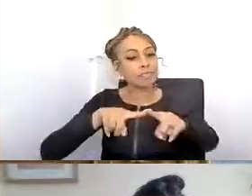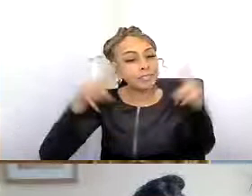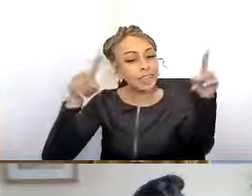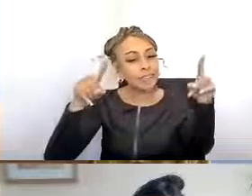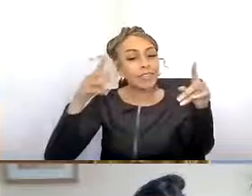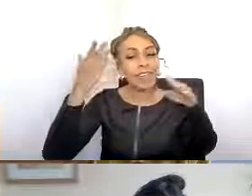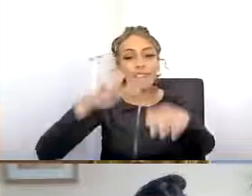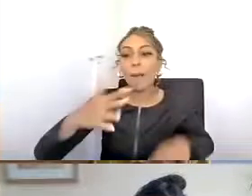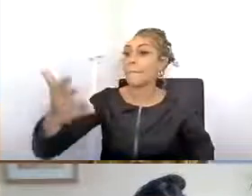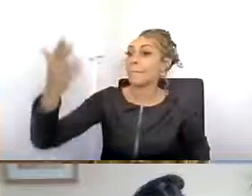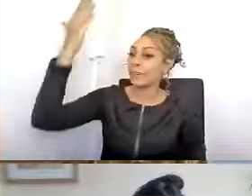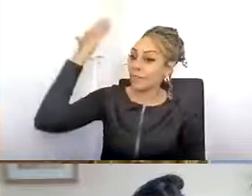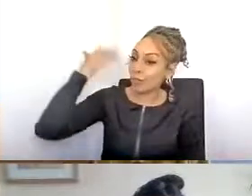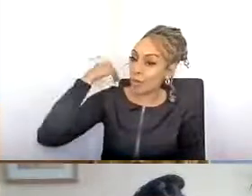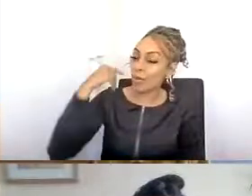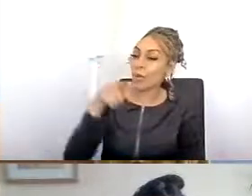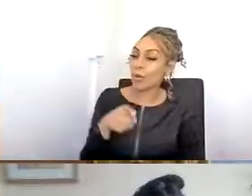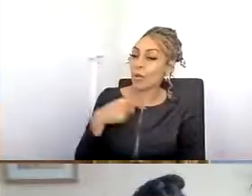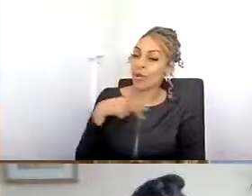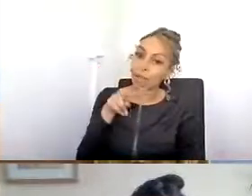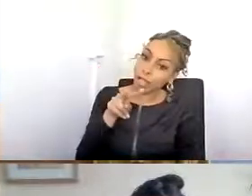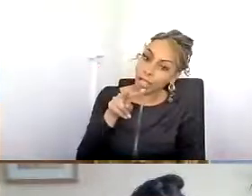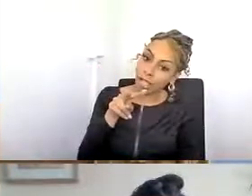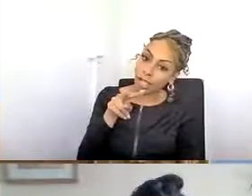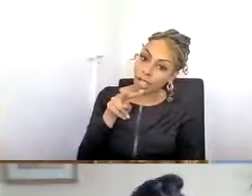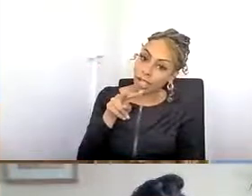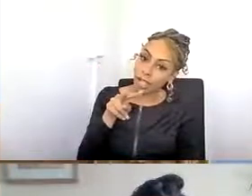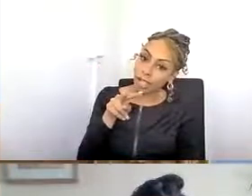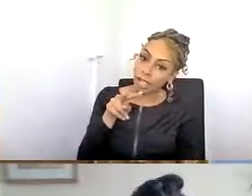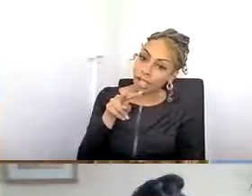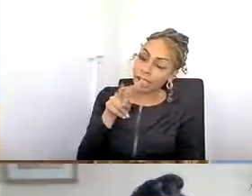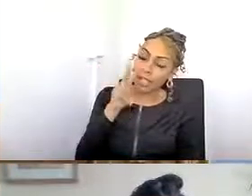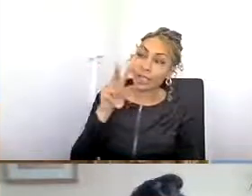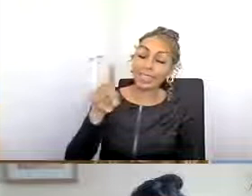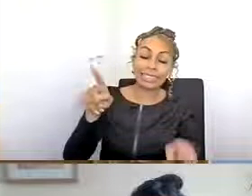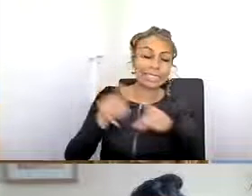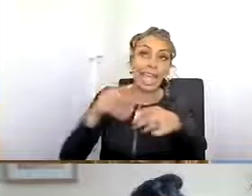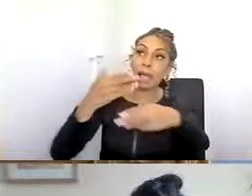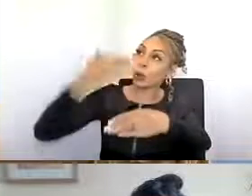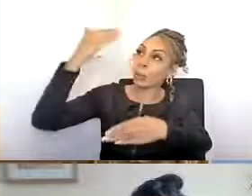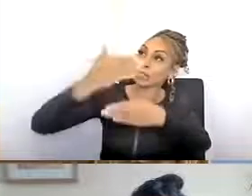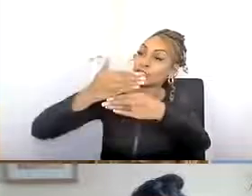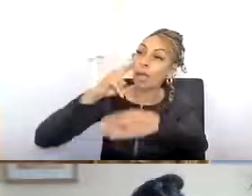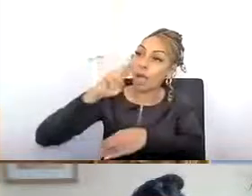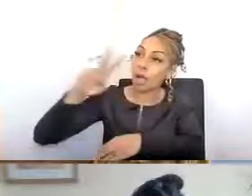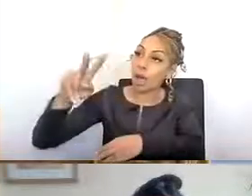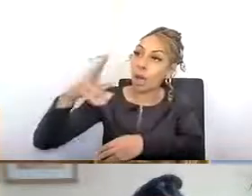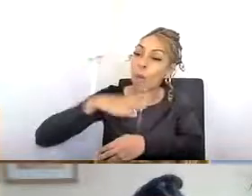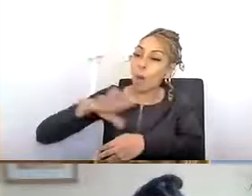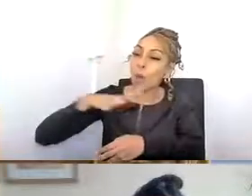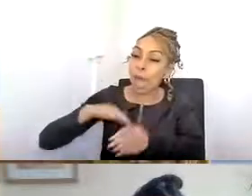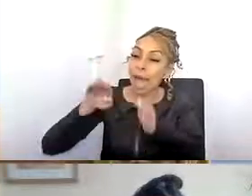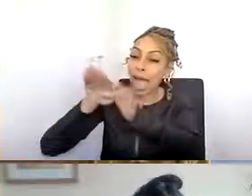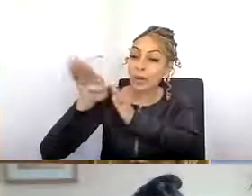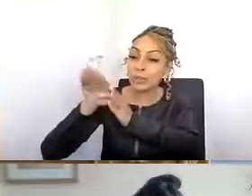it before. We've all been staring rather longingly out of our windows, feeling shut away. And I sort